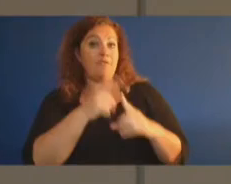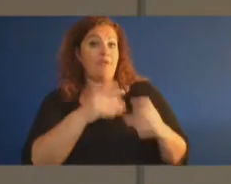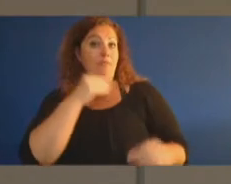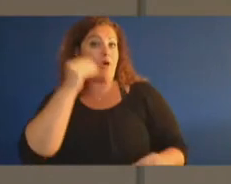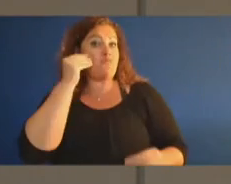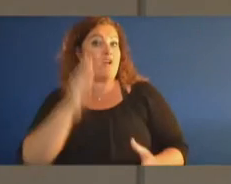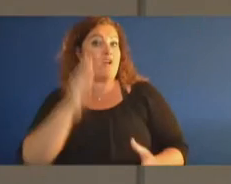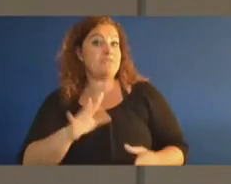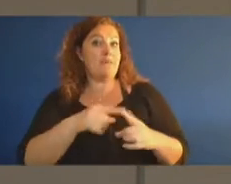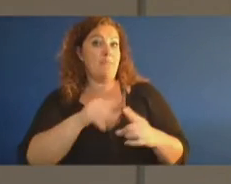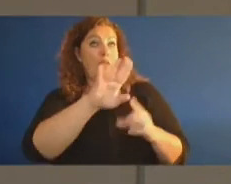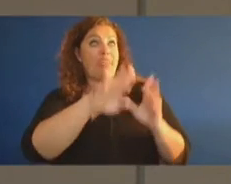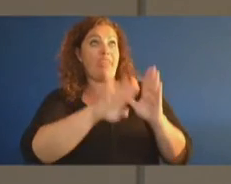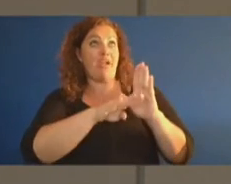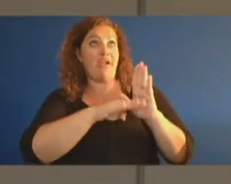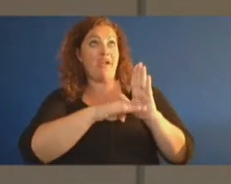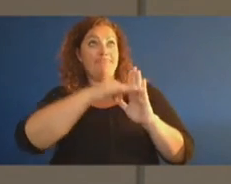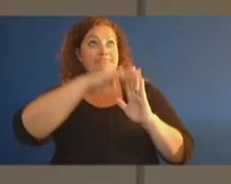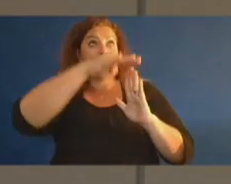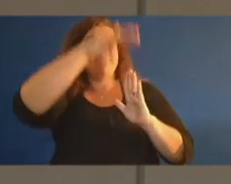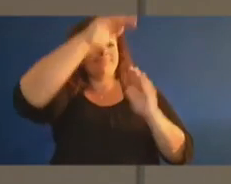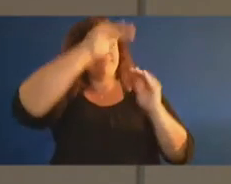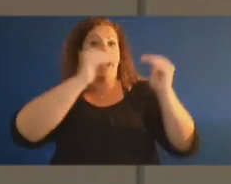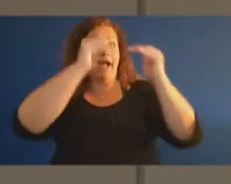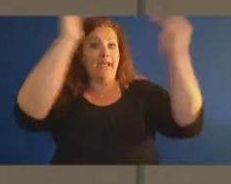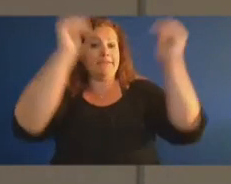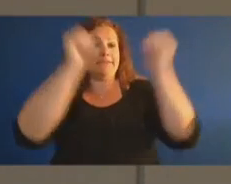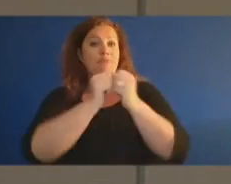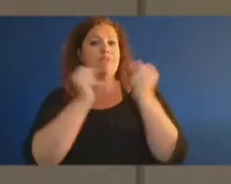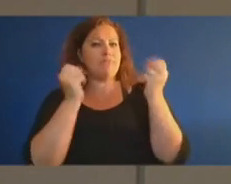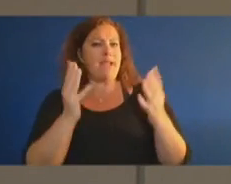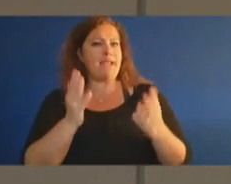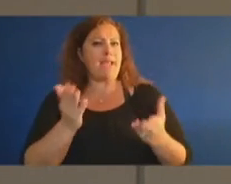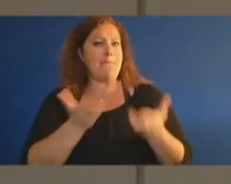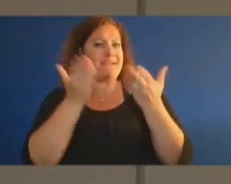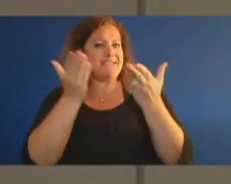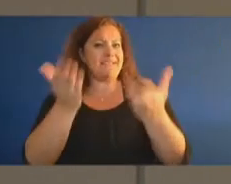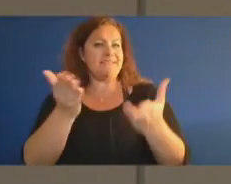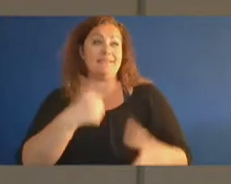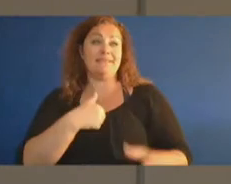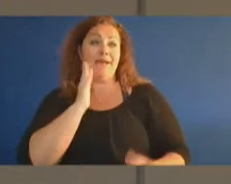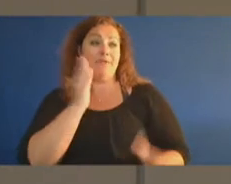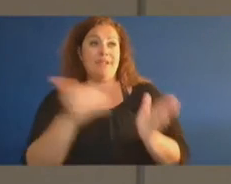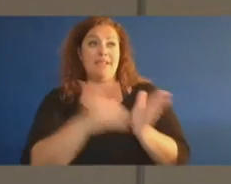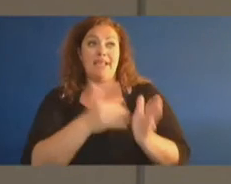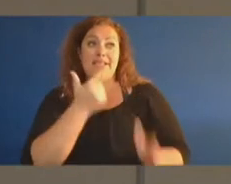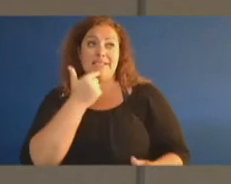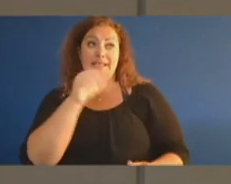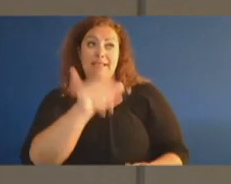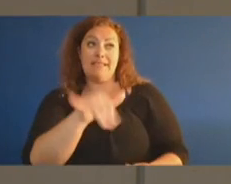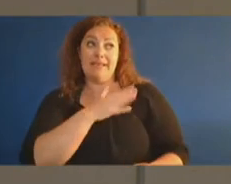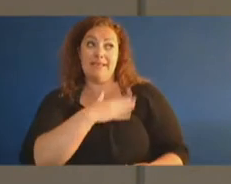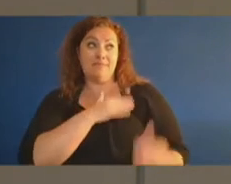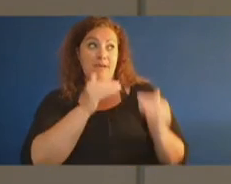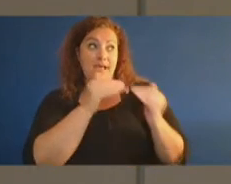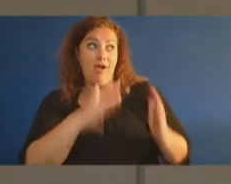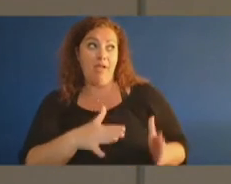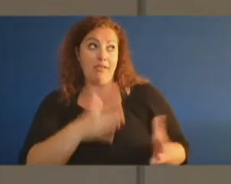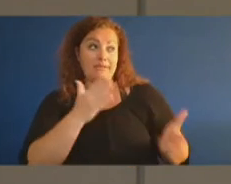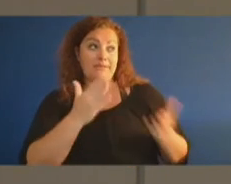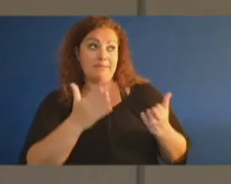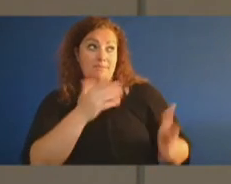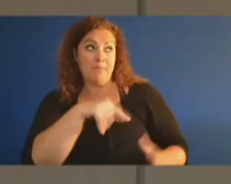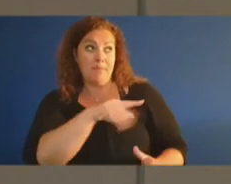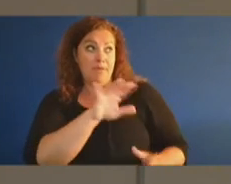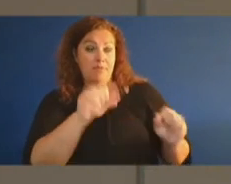heights um on numerous petitions so I would just again say that to my colleagues uh maybe that's something something we